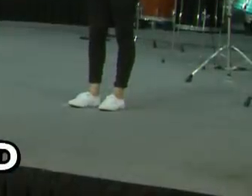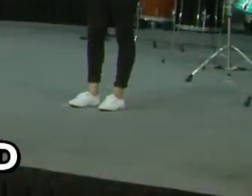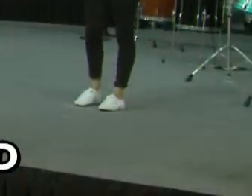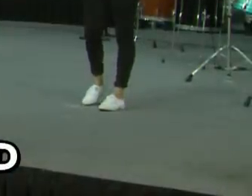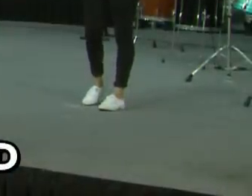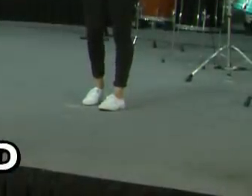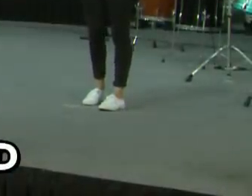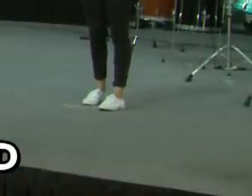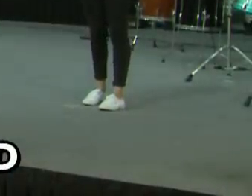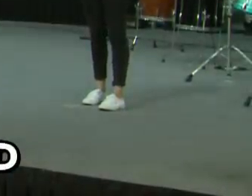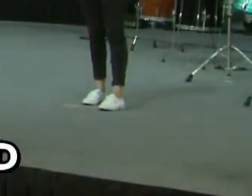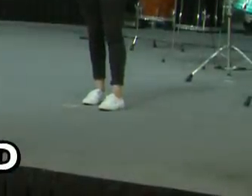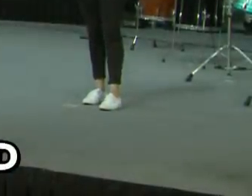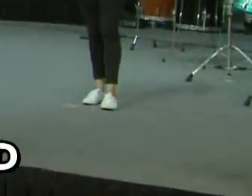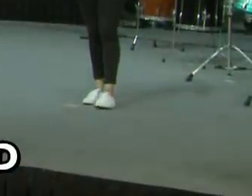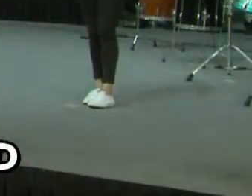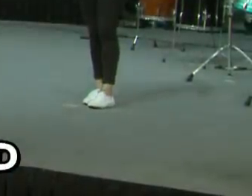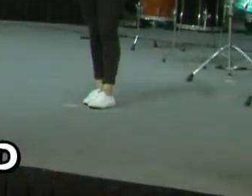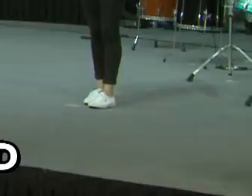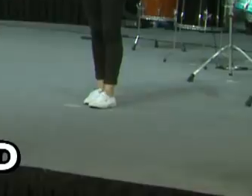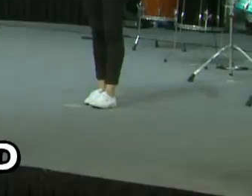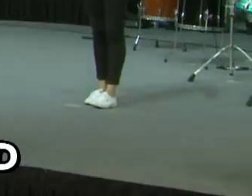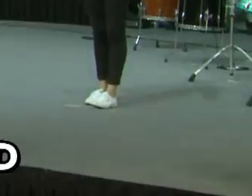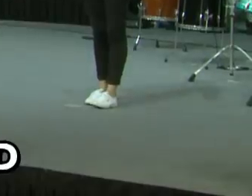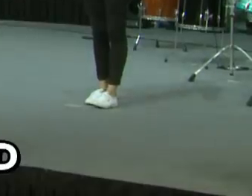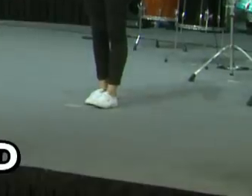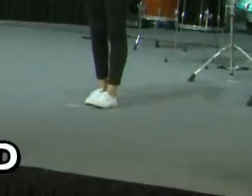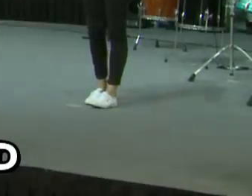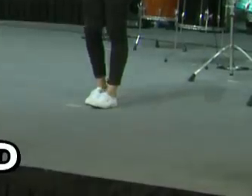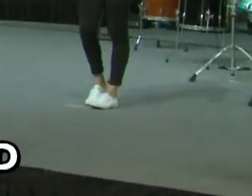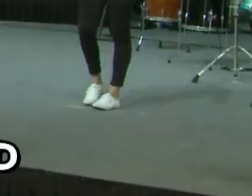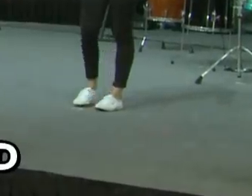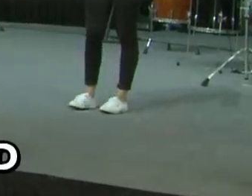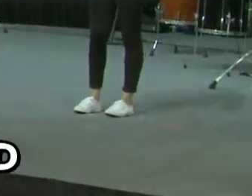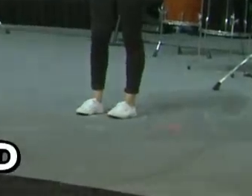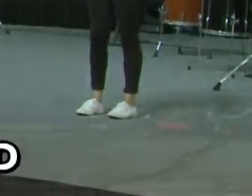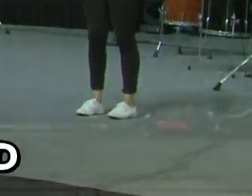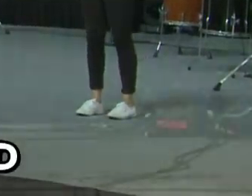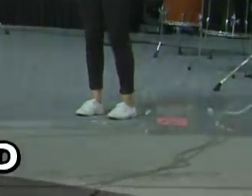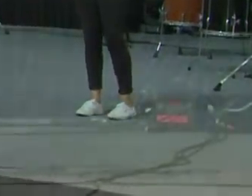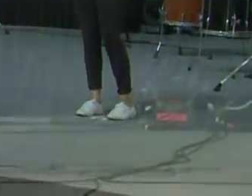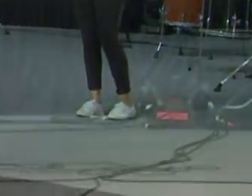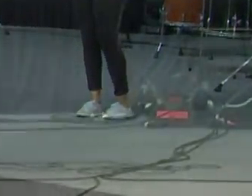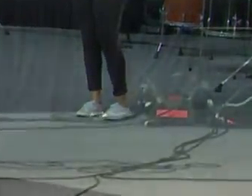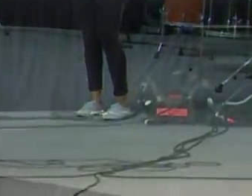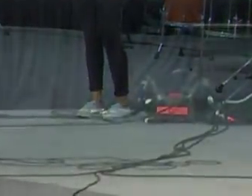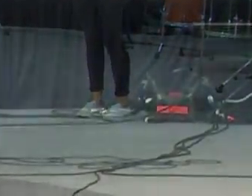Amazing grace, how sweet the